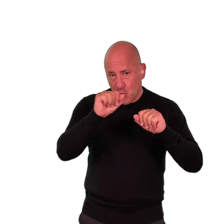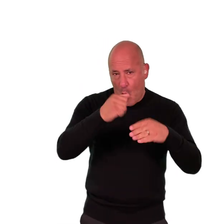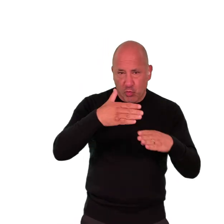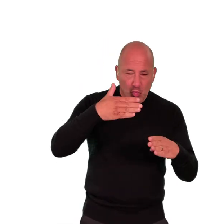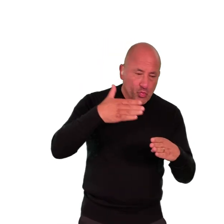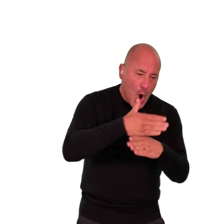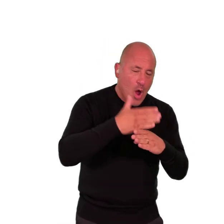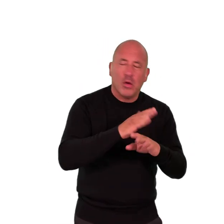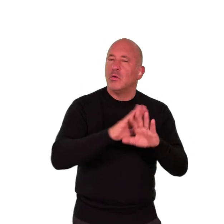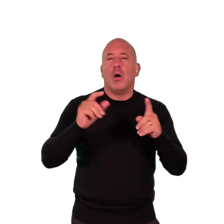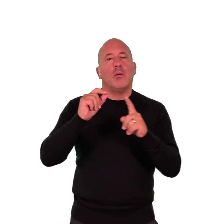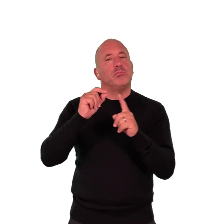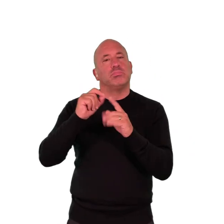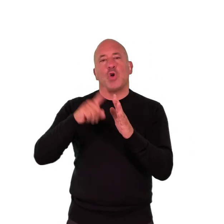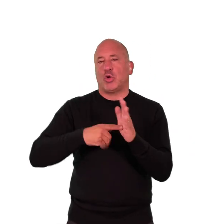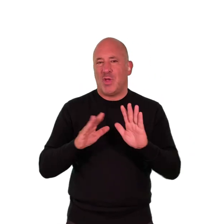training.